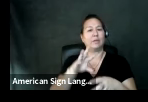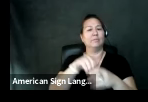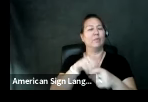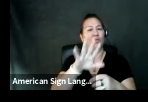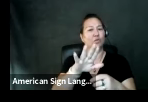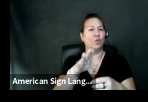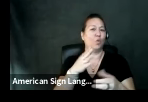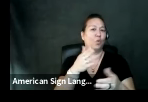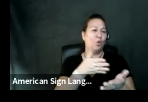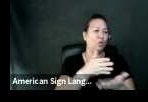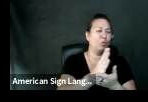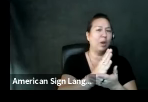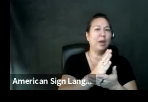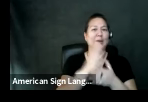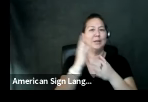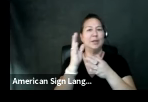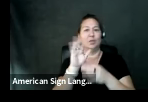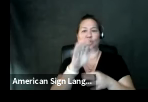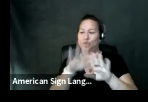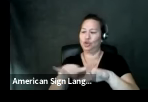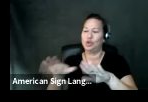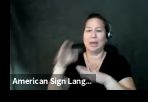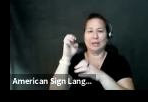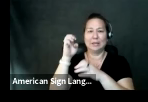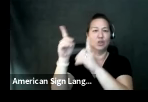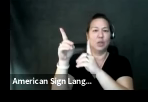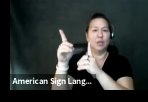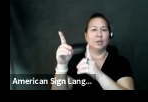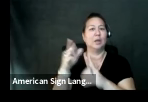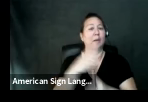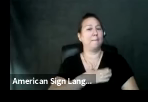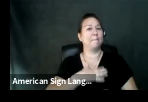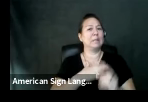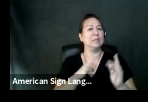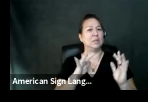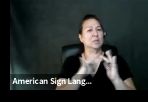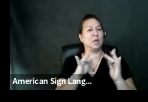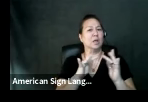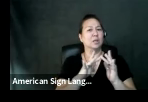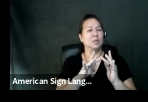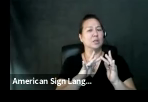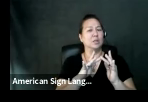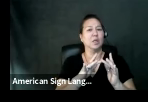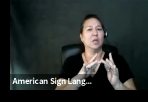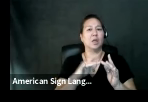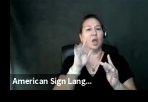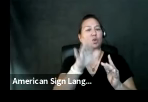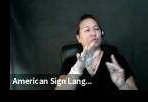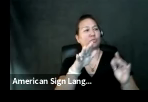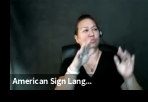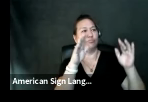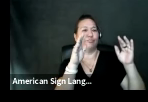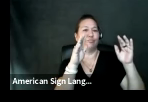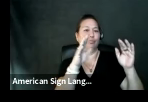rights and responsibilities as a parent, that you please contact your child's teacher, your